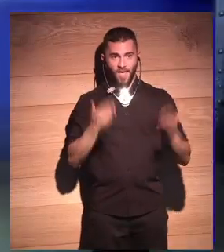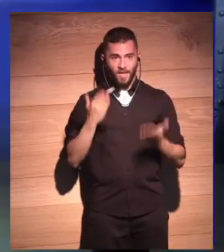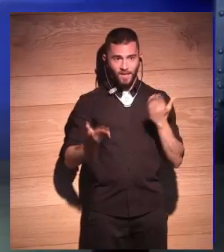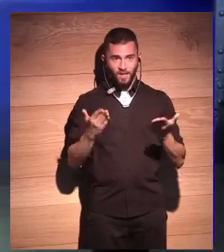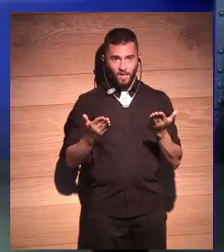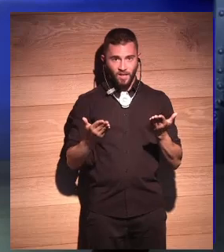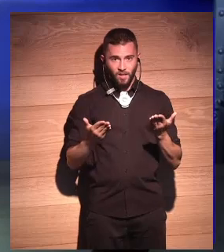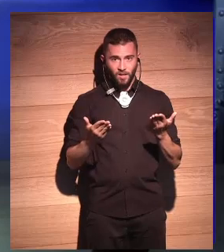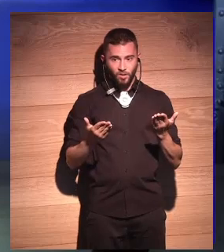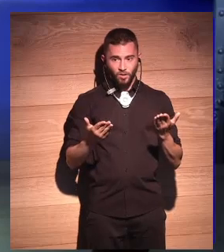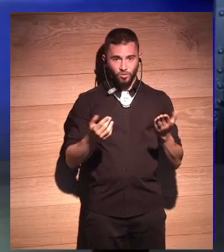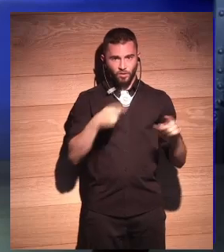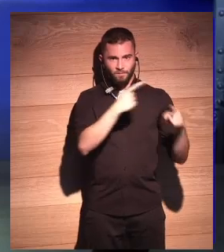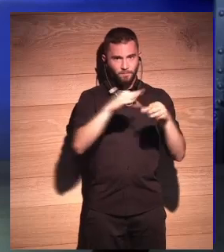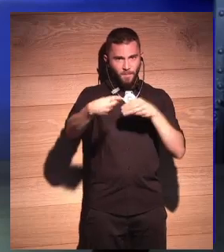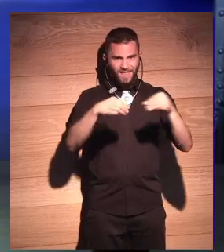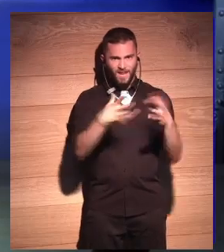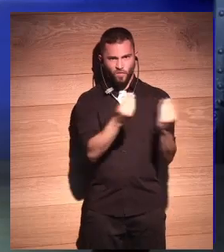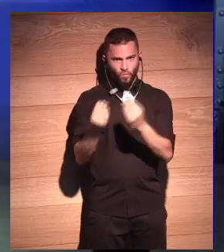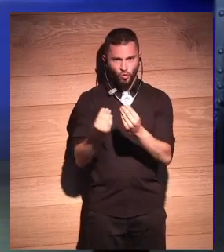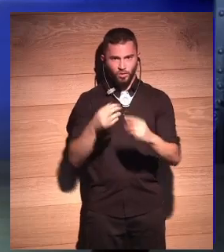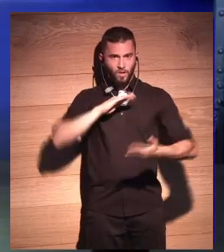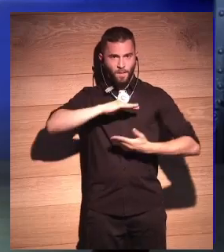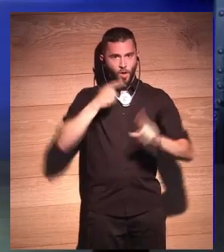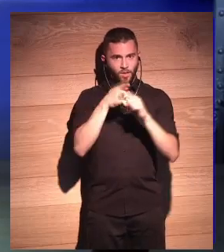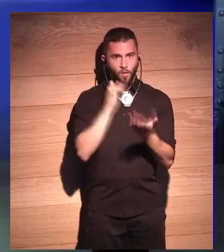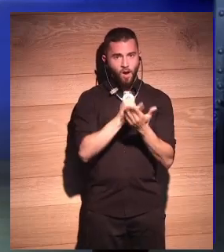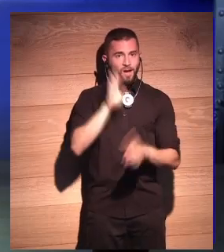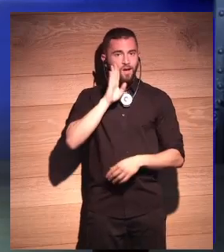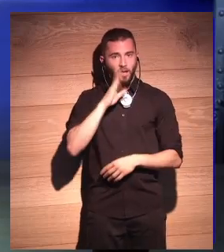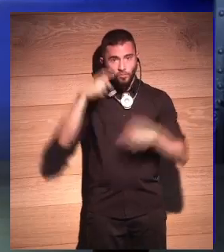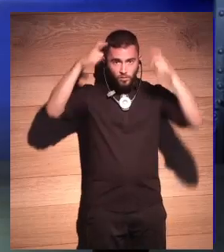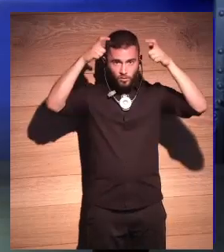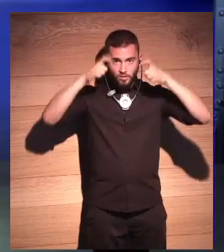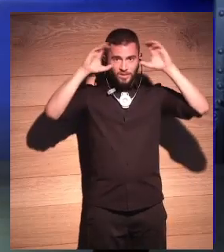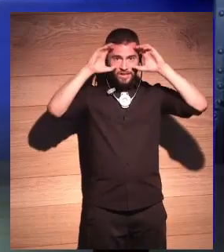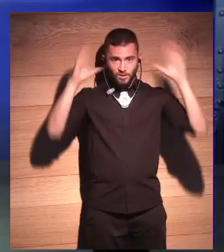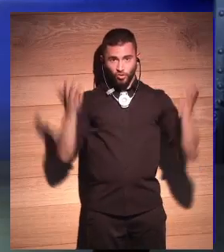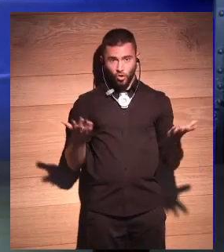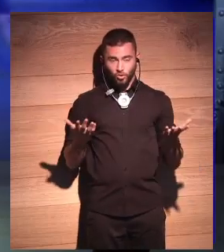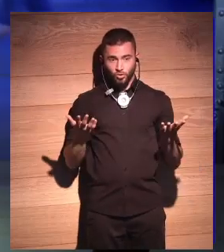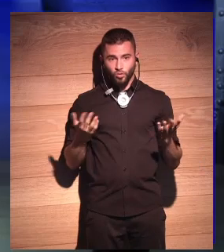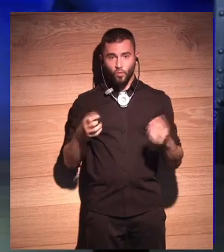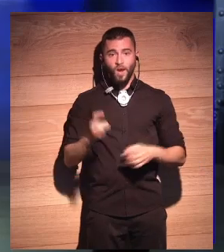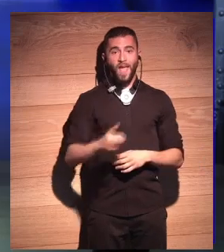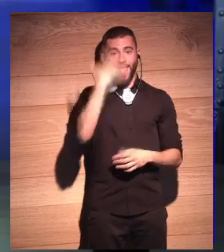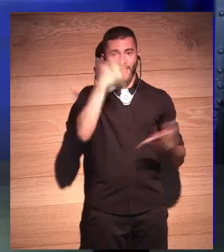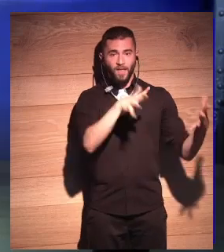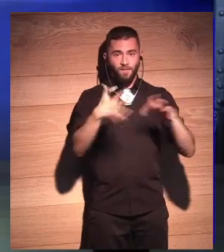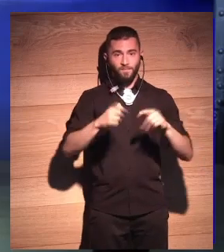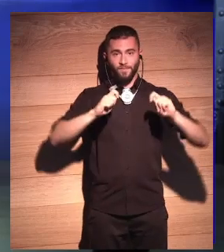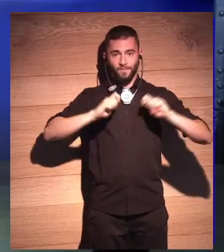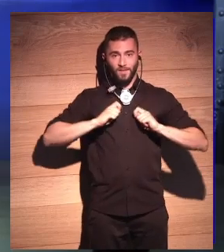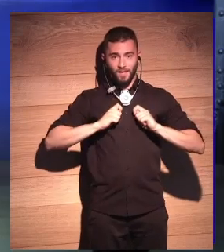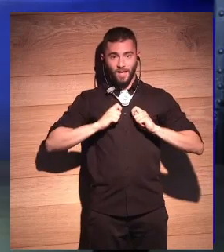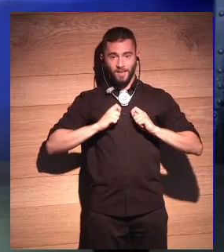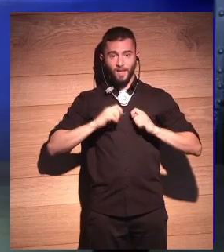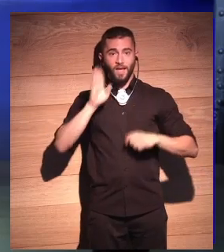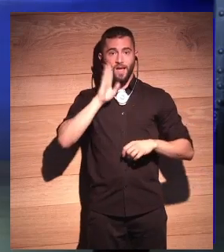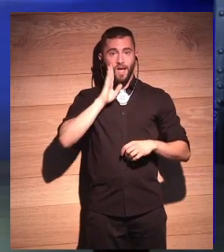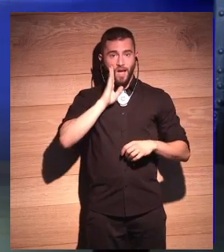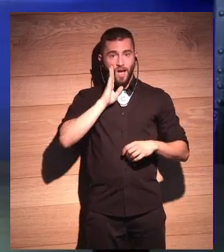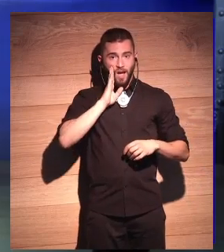the ability to try these things out in VR headsets first meant that we had a good idea that what we were planning was going to work. So we